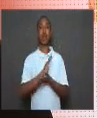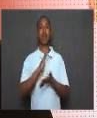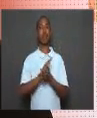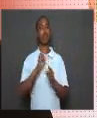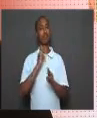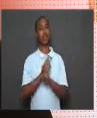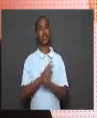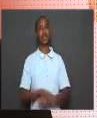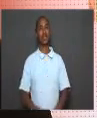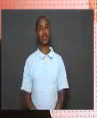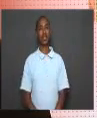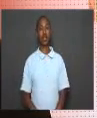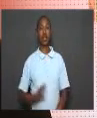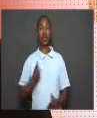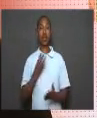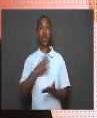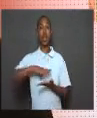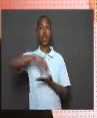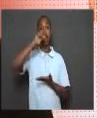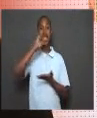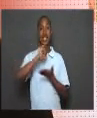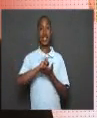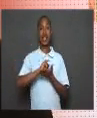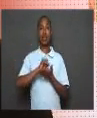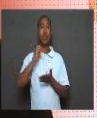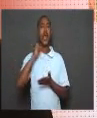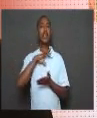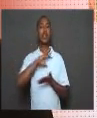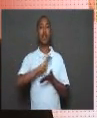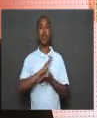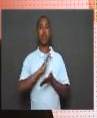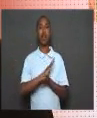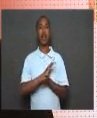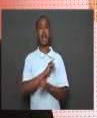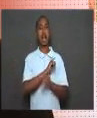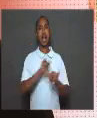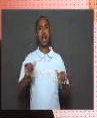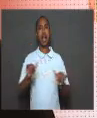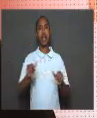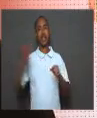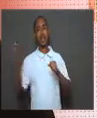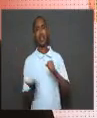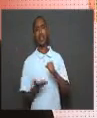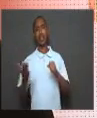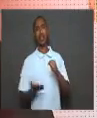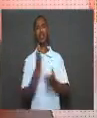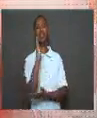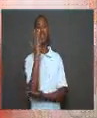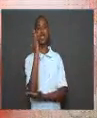wisely. We learned that wasting paper is like cutting down